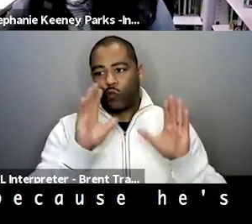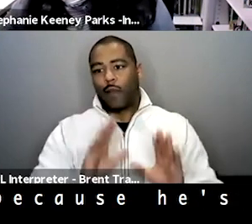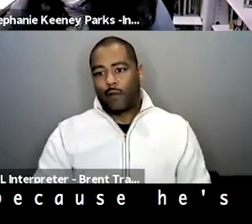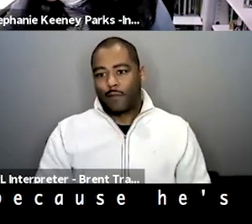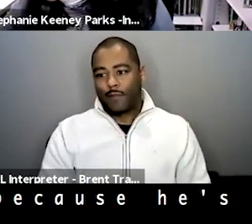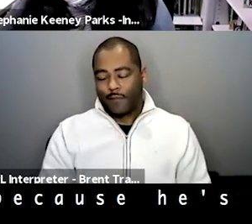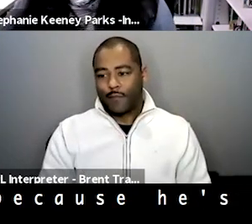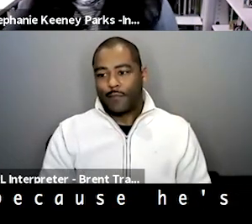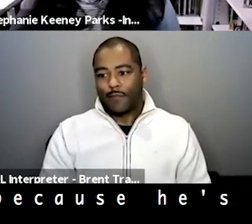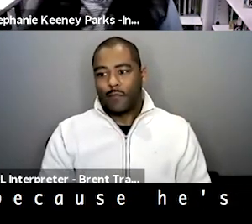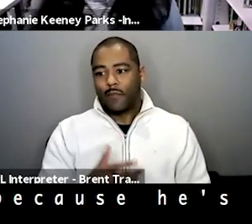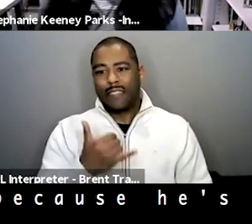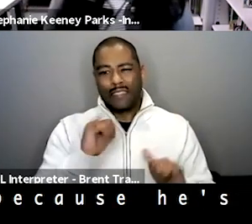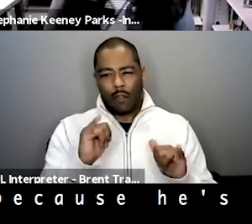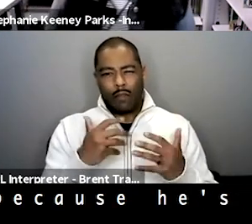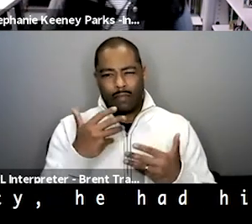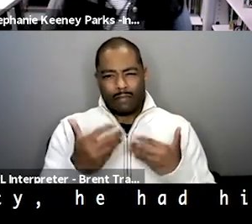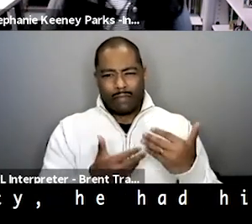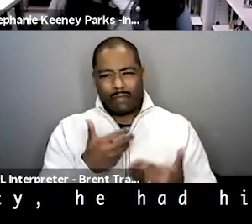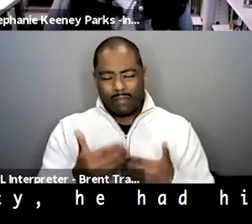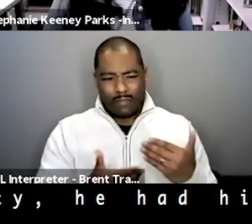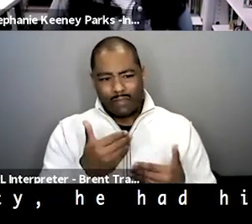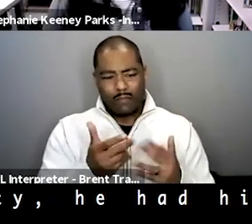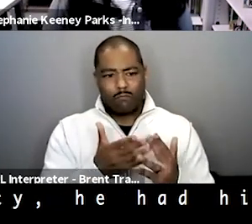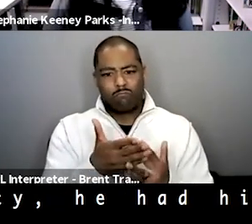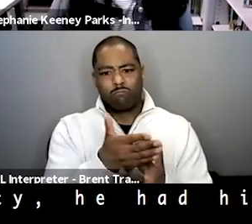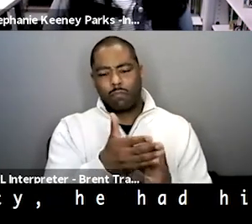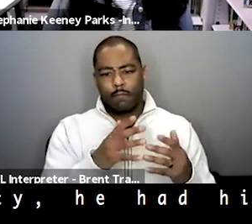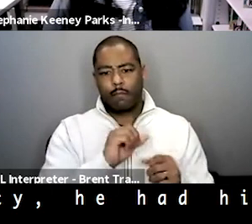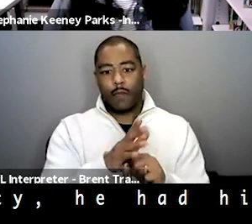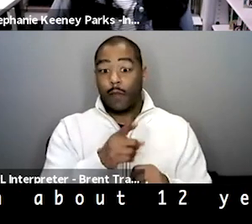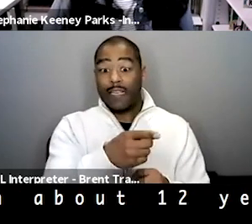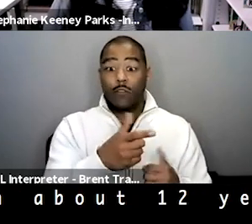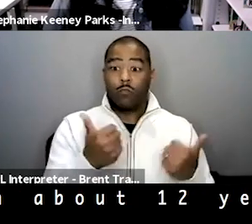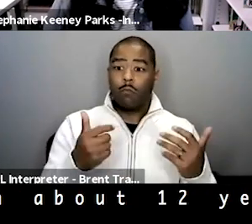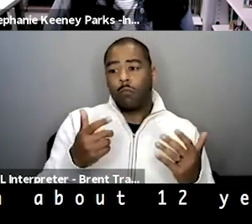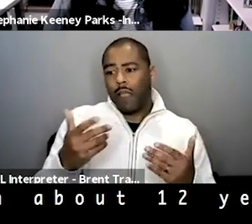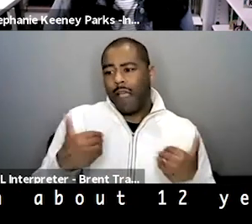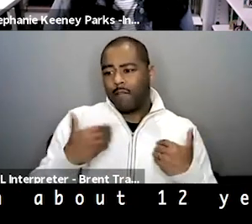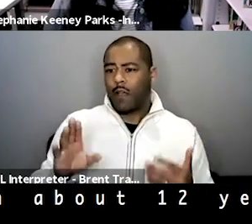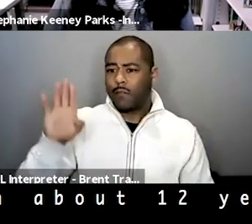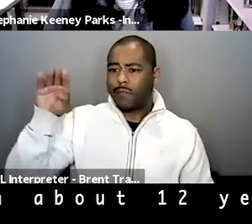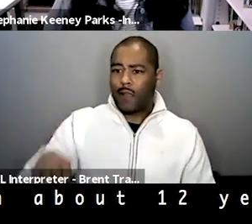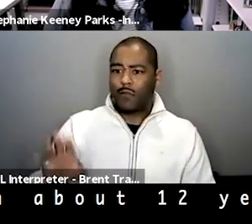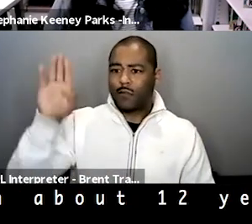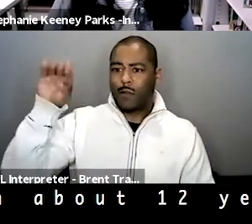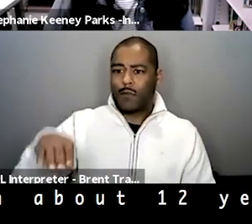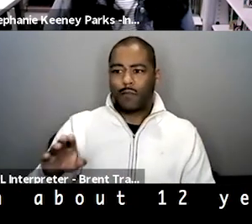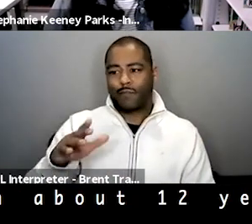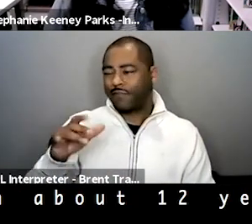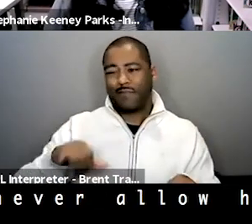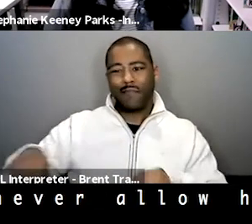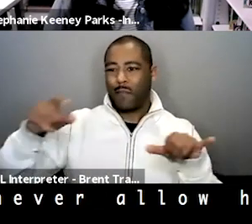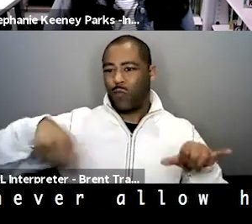of recuperating from that. But actually, you know, because he's in part of a community, he had his first